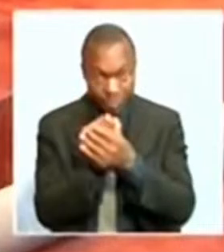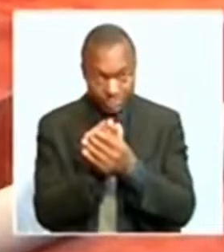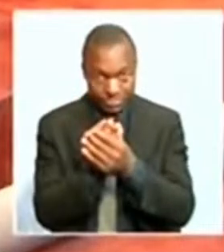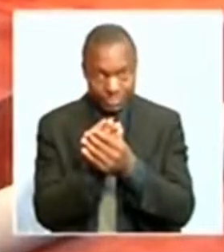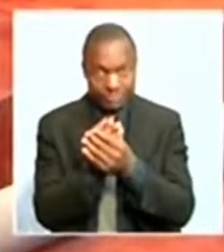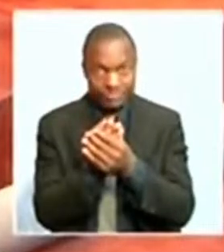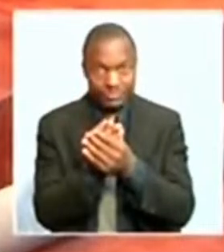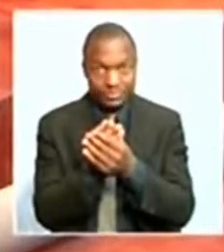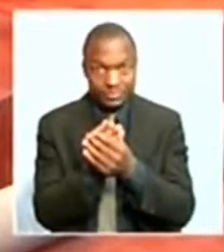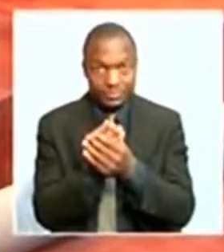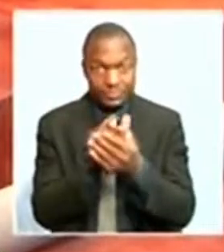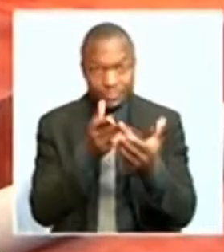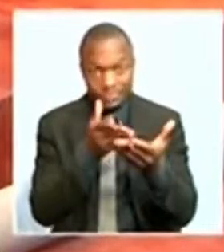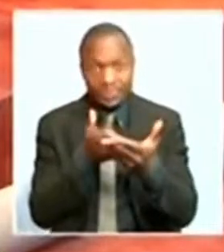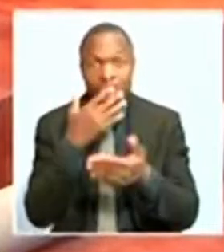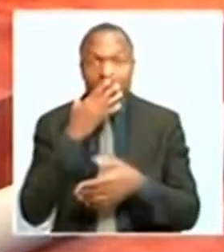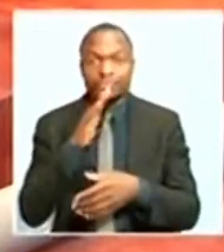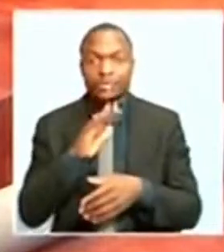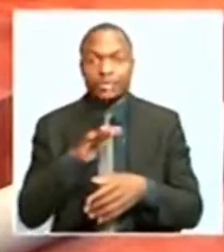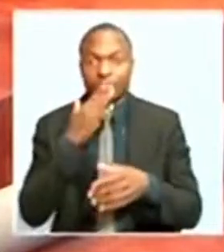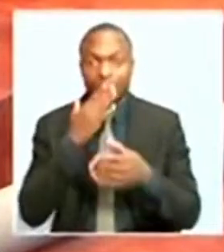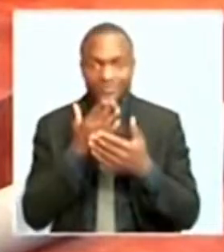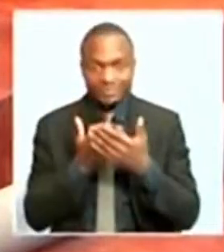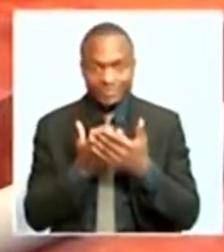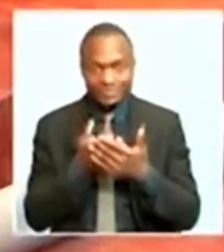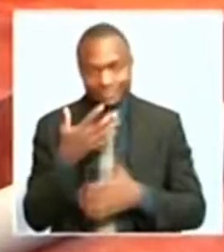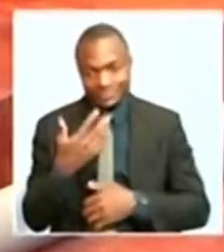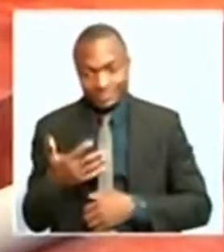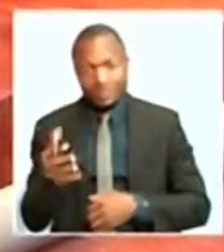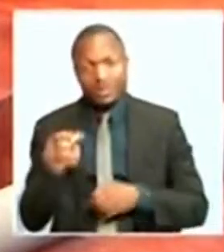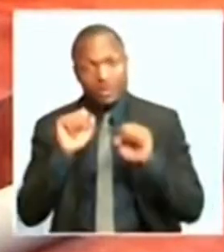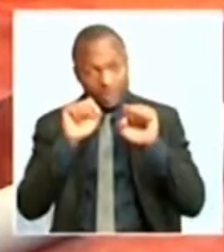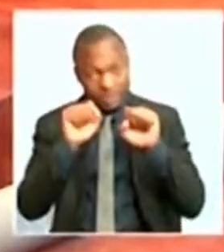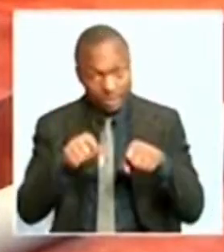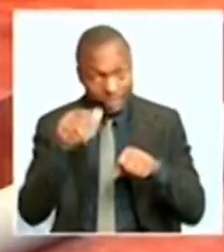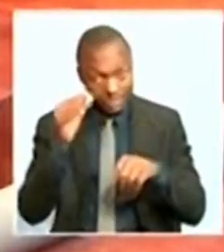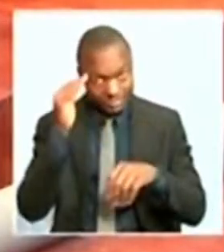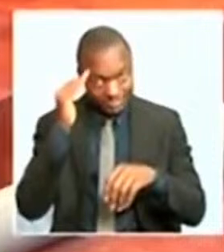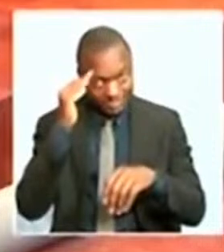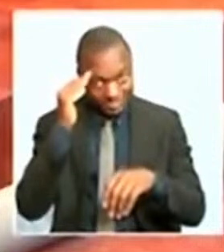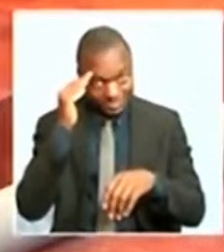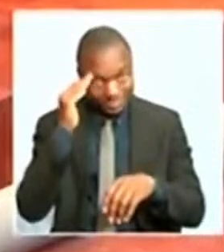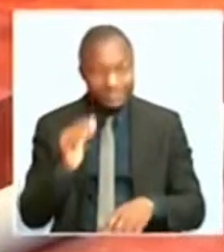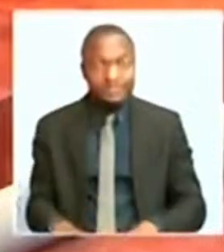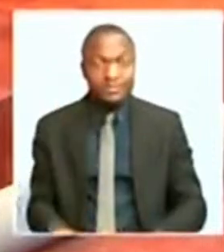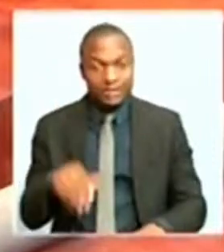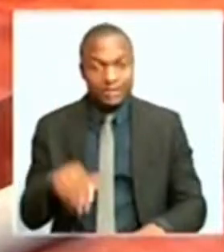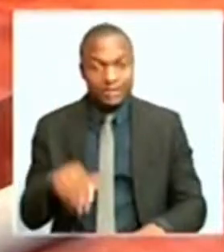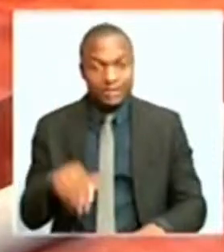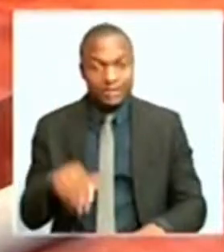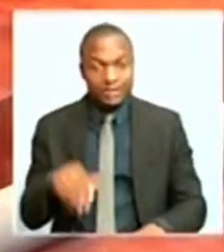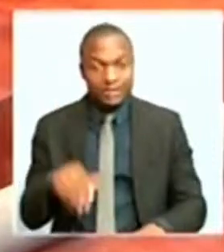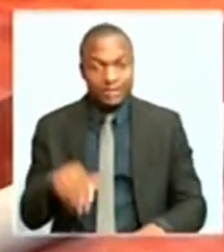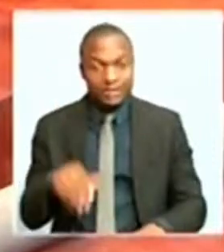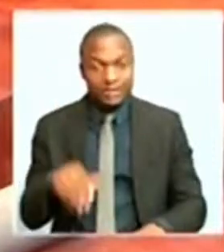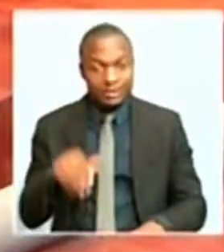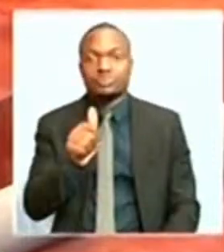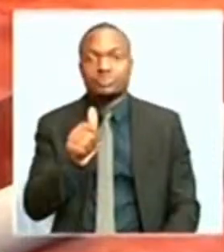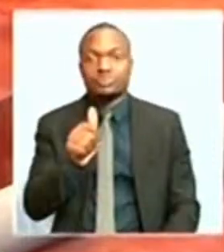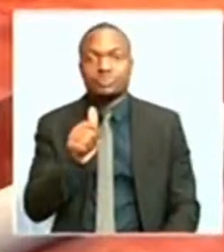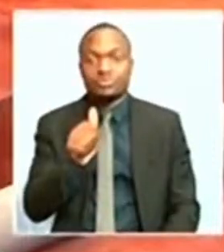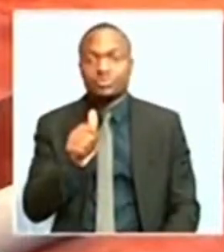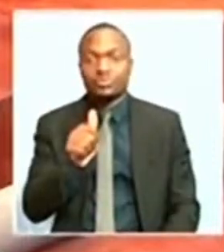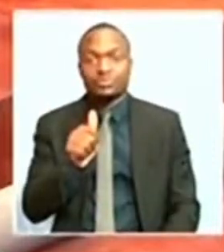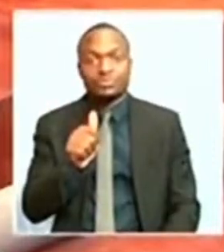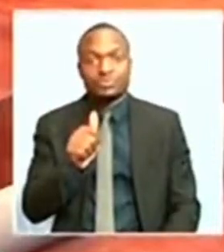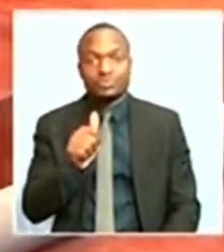of disadvantages and advantages, you may wish to note that the agreement itself is not at variance with any